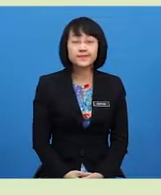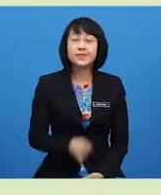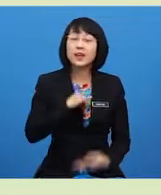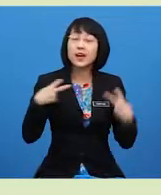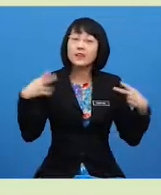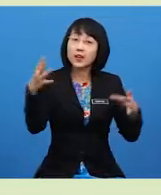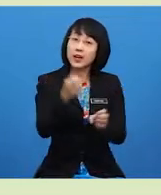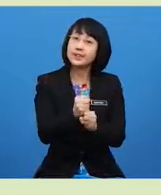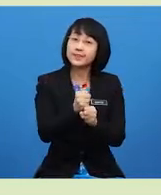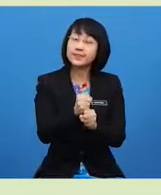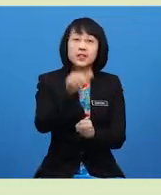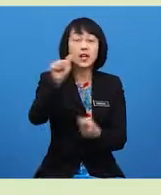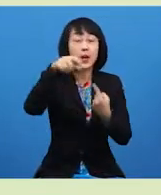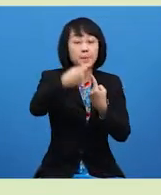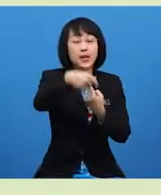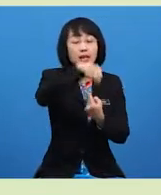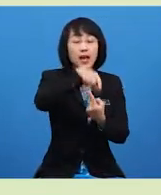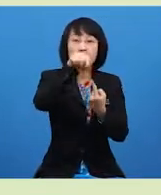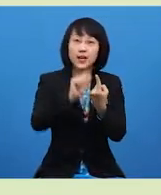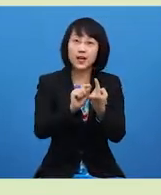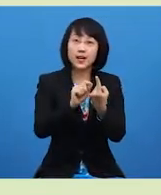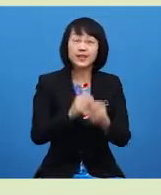I've got a banana.